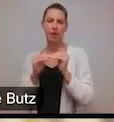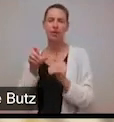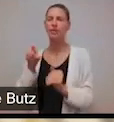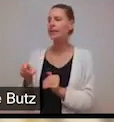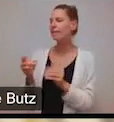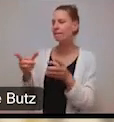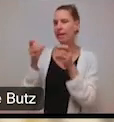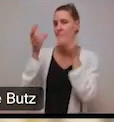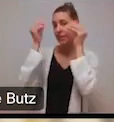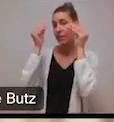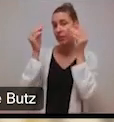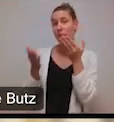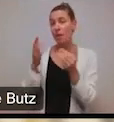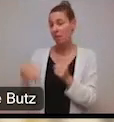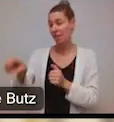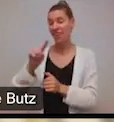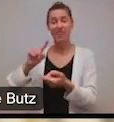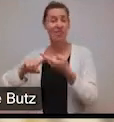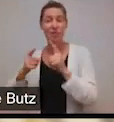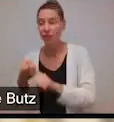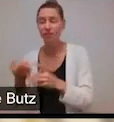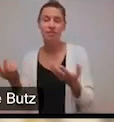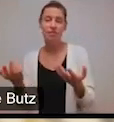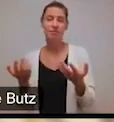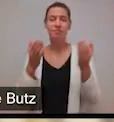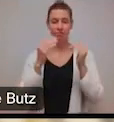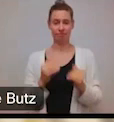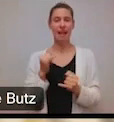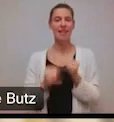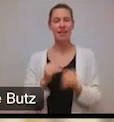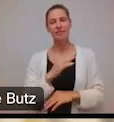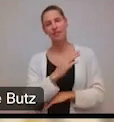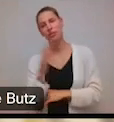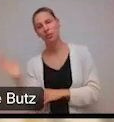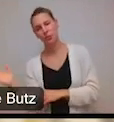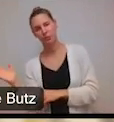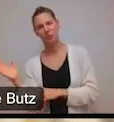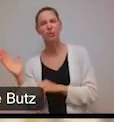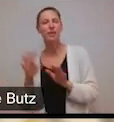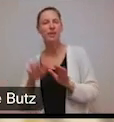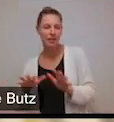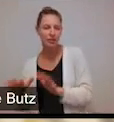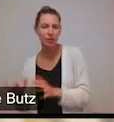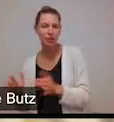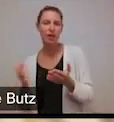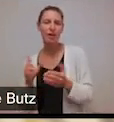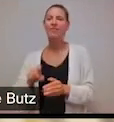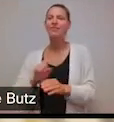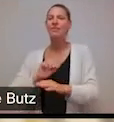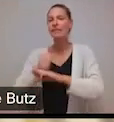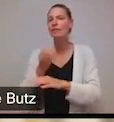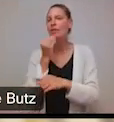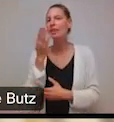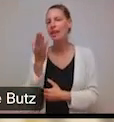be your friends, right? And then lastly, you need to set up a lunch date with a friend. This is not